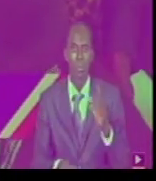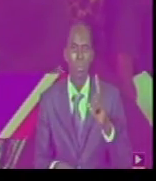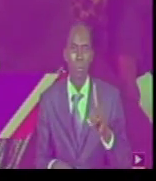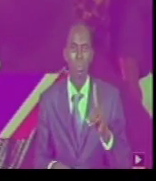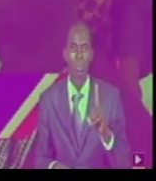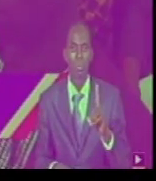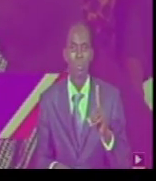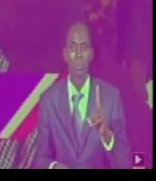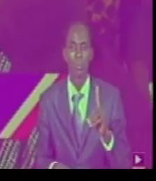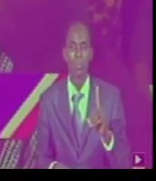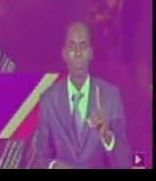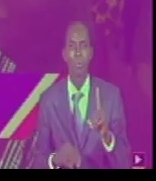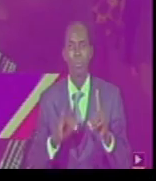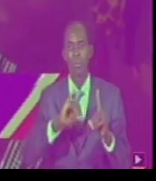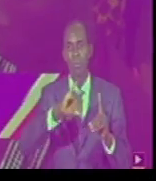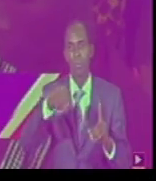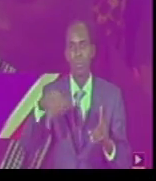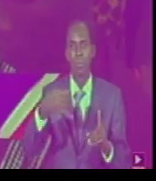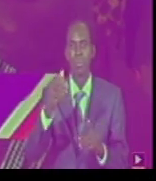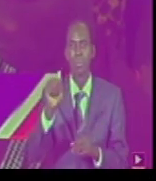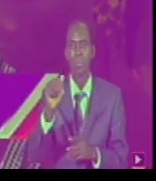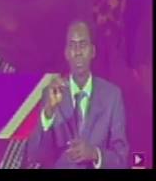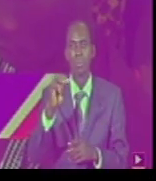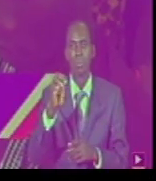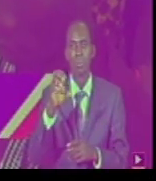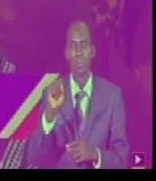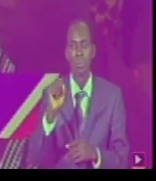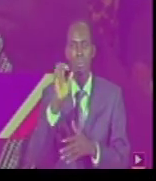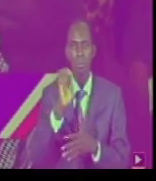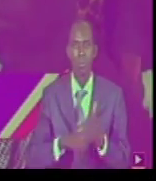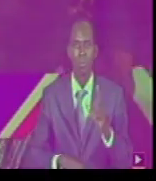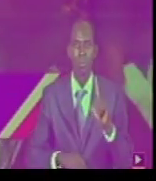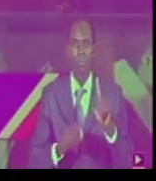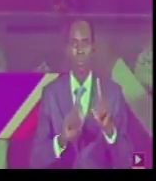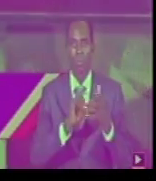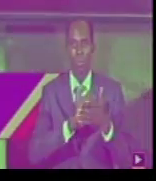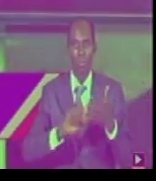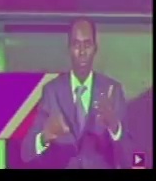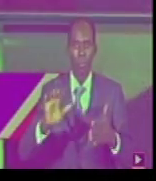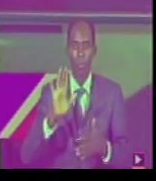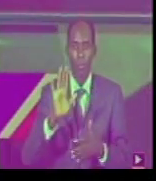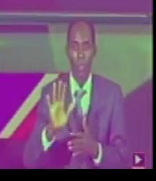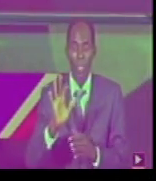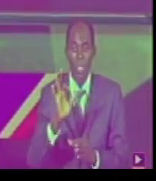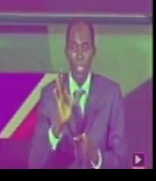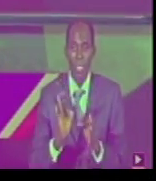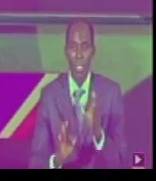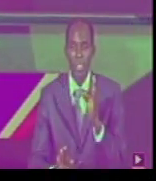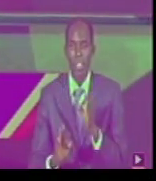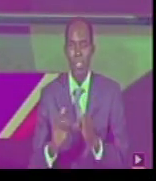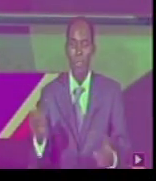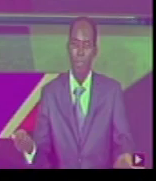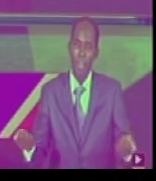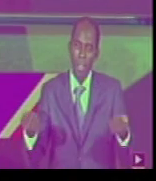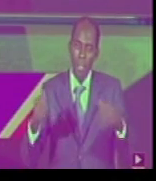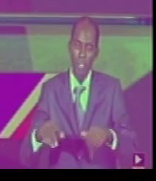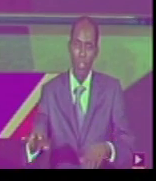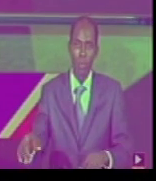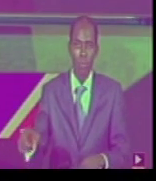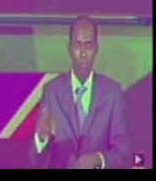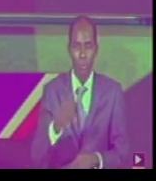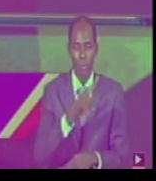looking at verse 5. James chapter 1, verse 5. If any of you lack